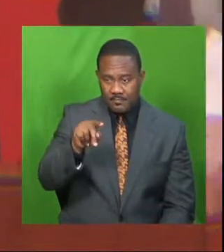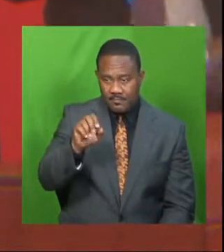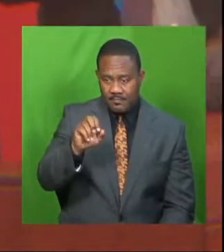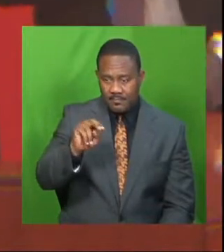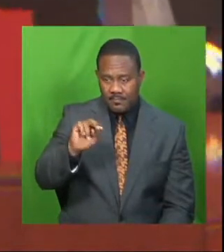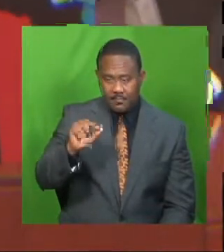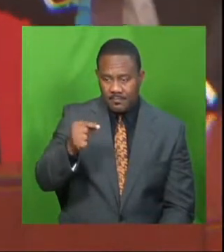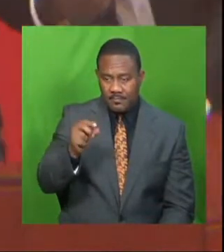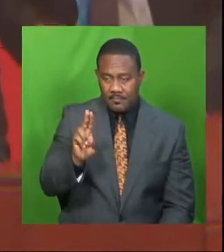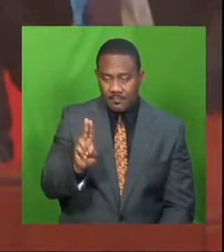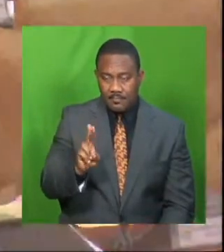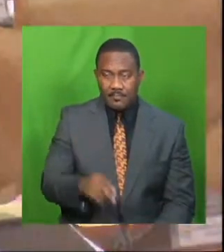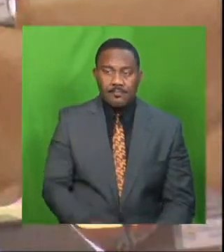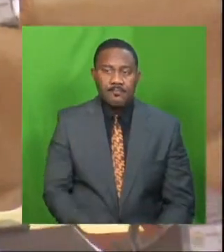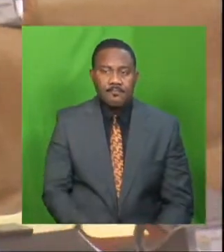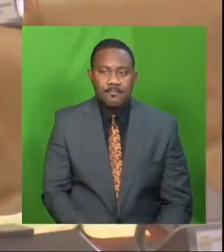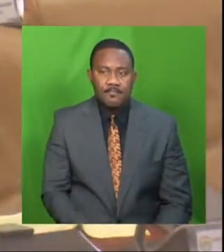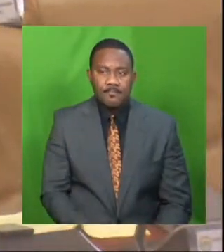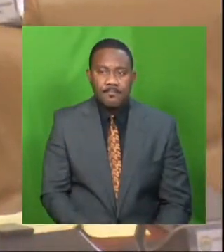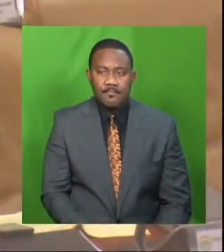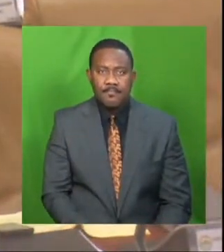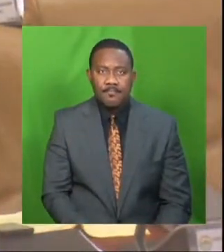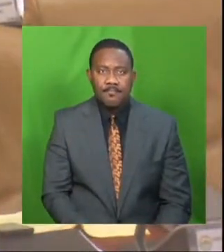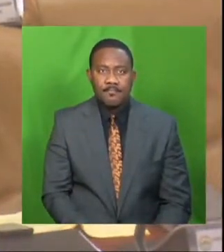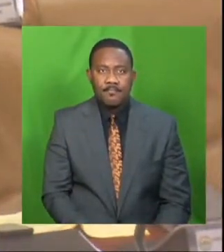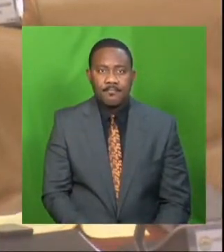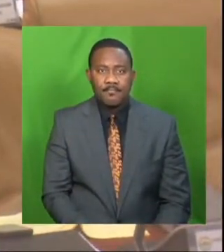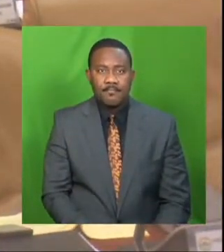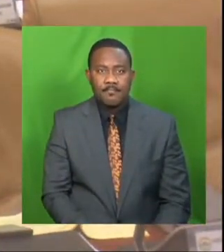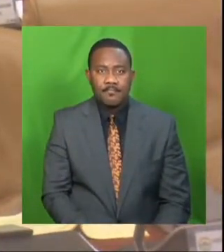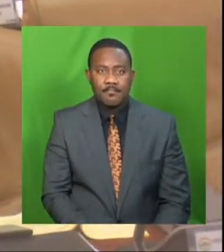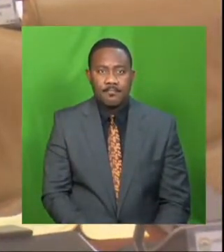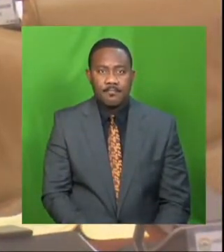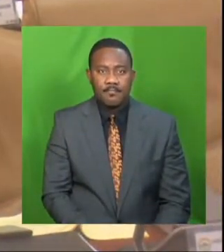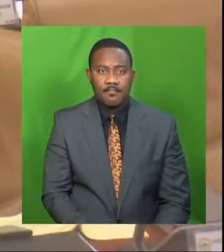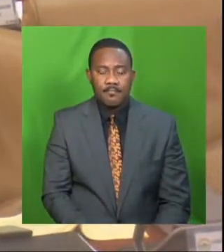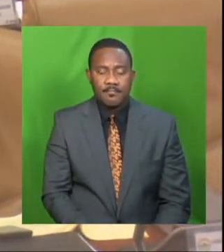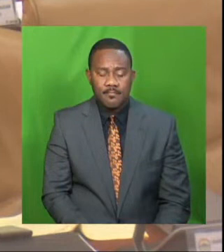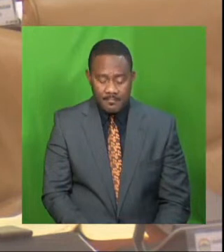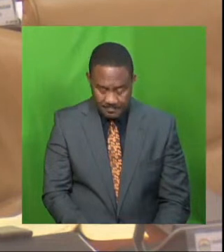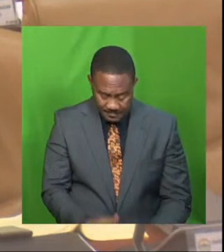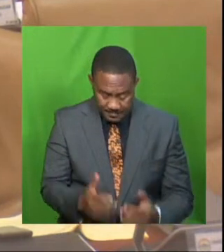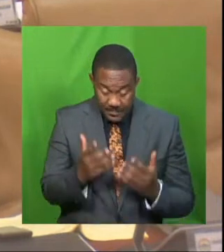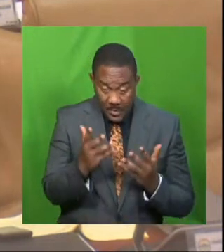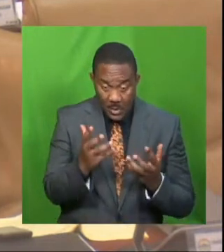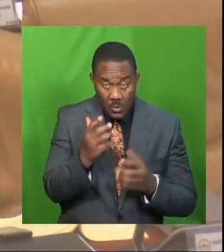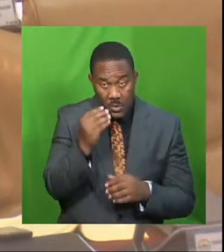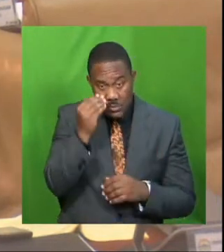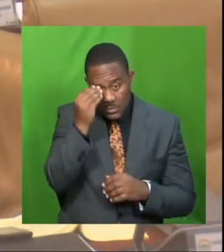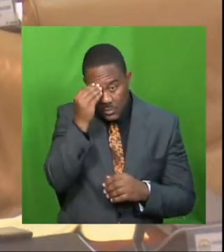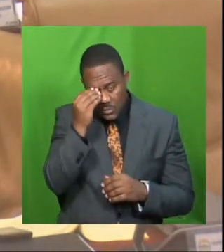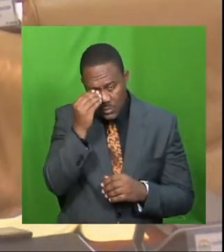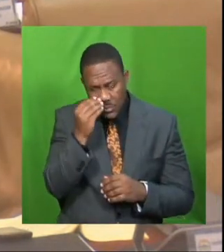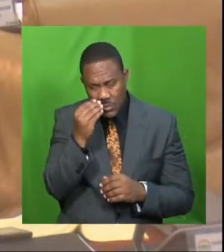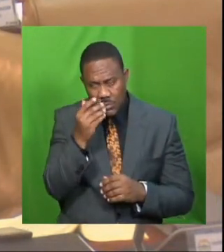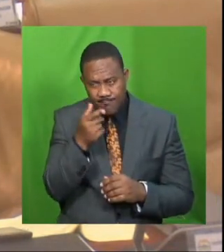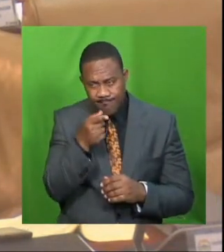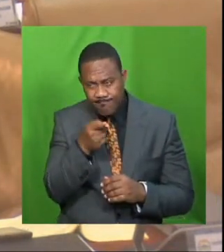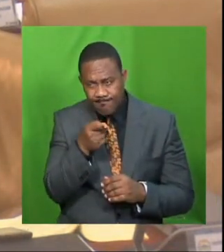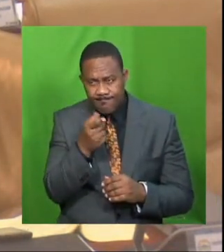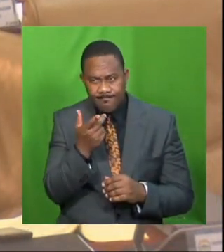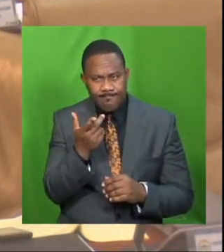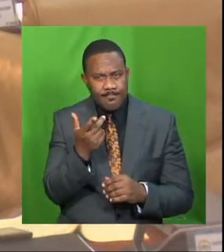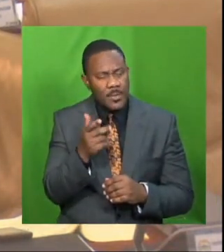I'm very grateful, Mr. Speaker. Mr. Speaker, I want to find out from the Honourable Minister for Information what he is